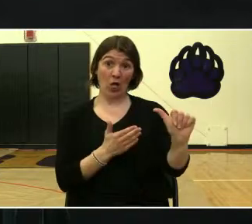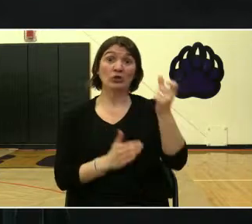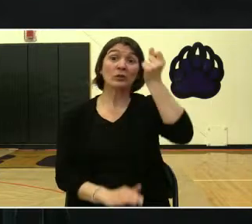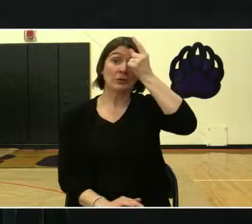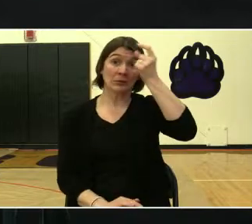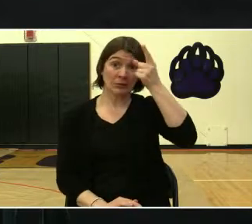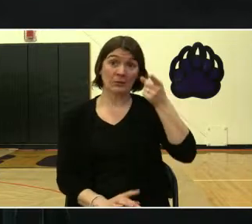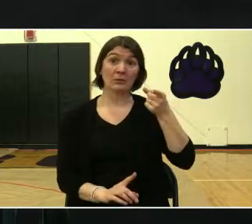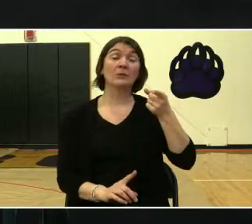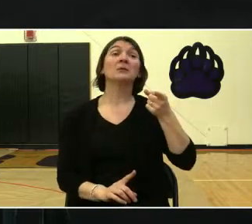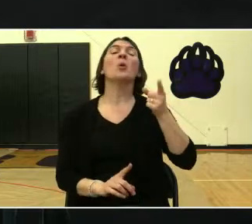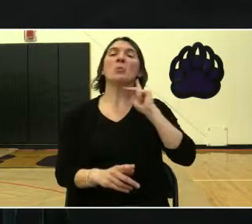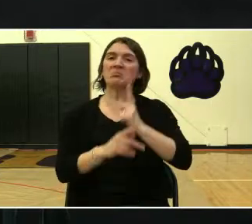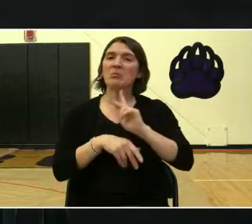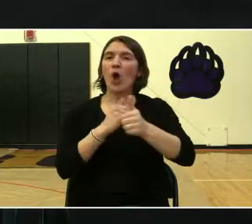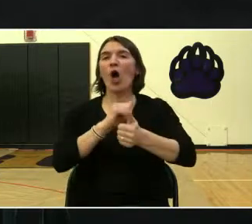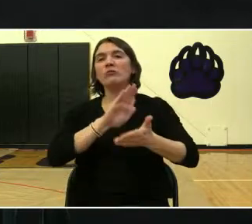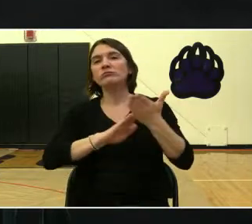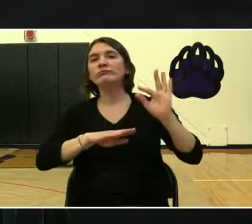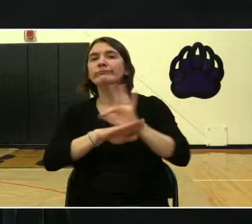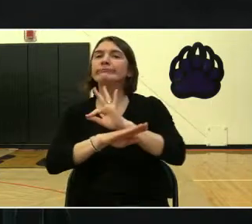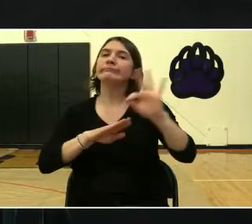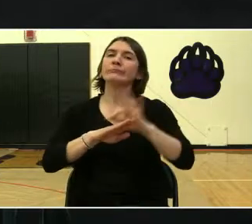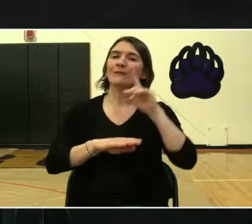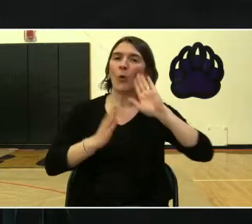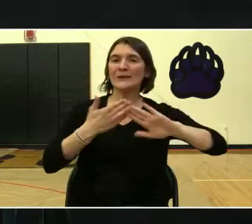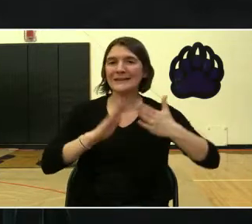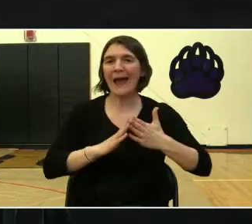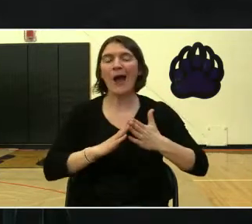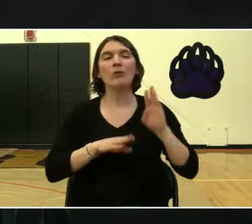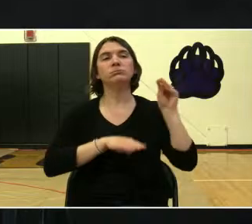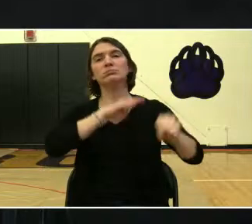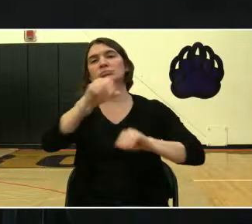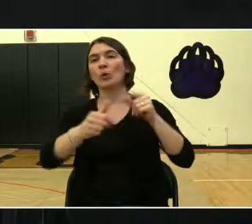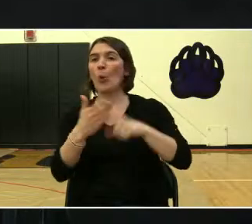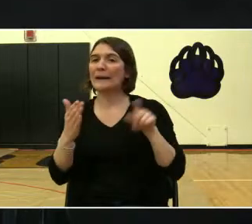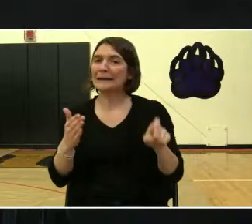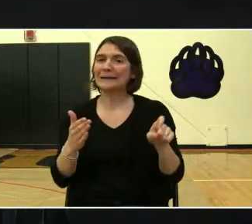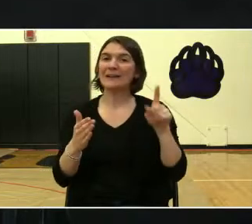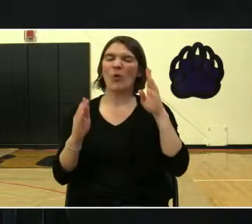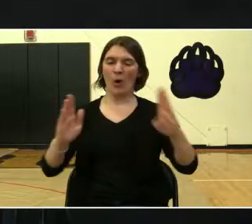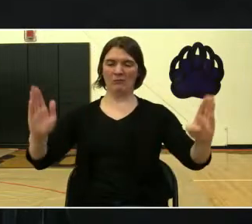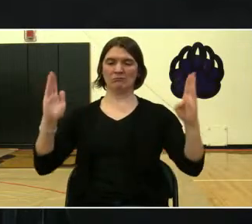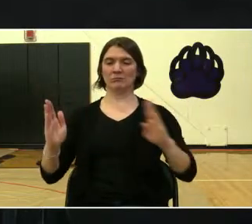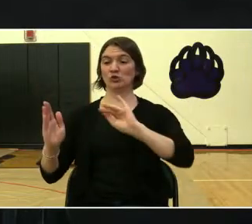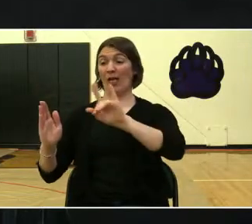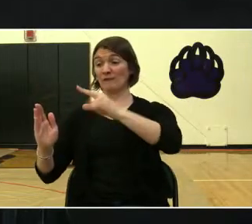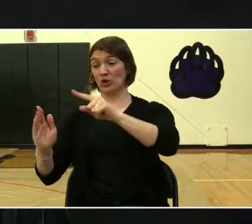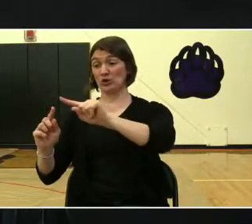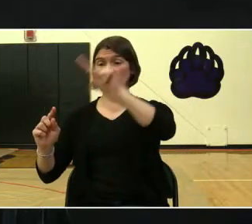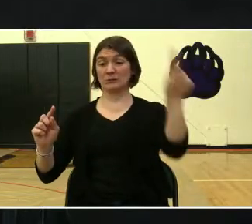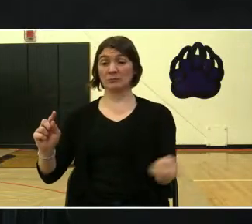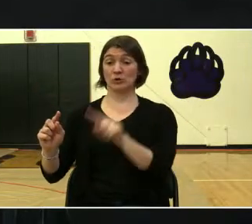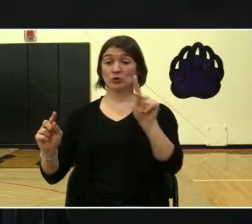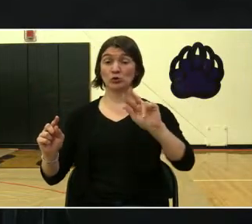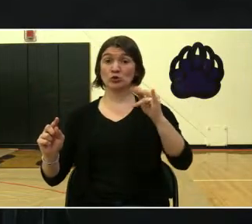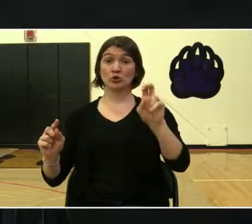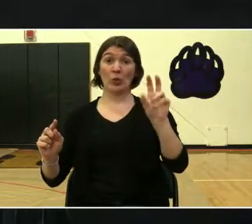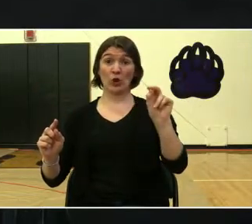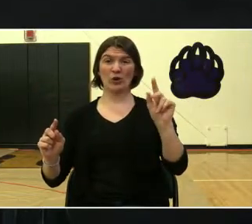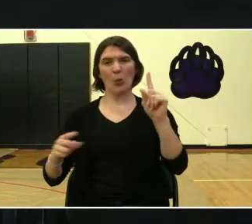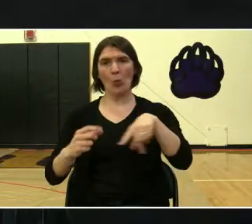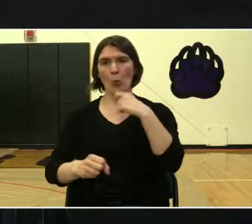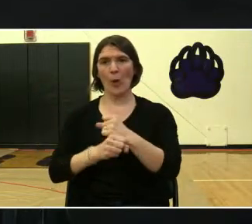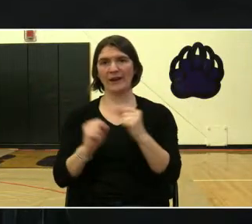5,158 in order to defray to that extent all general fund expenses for the period of July 1 2024 through June